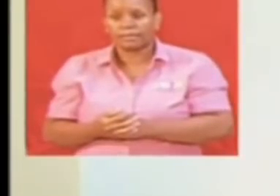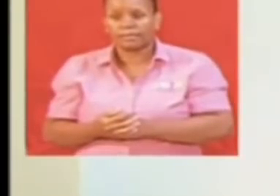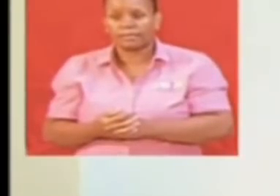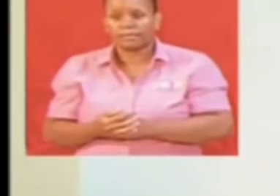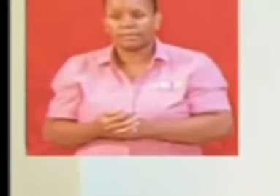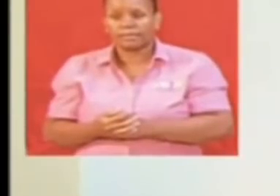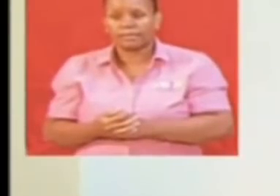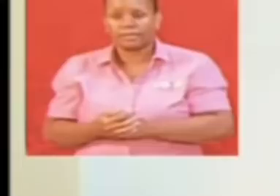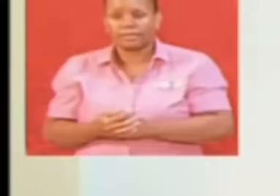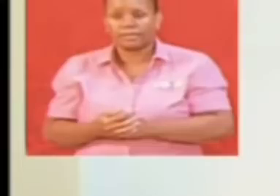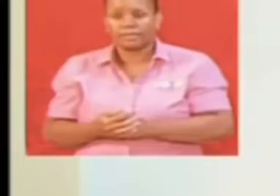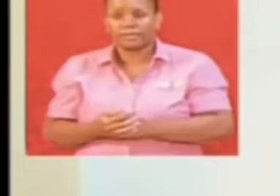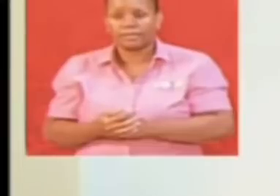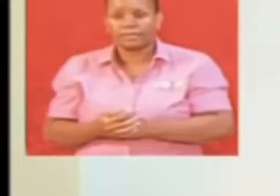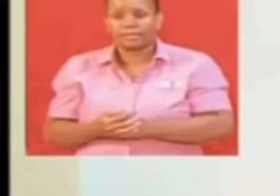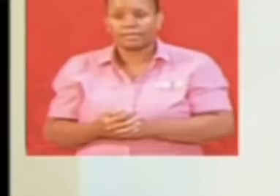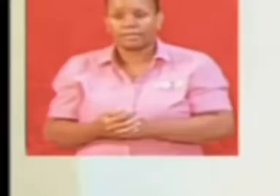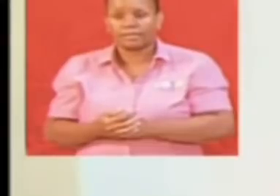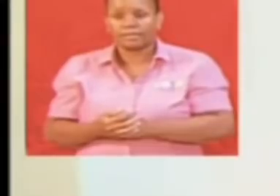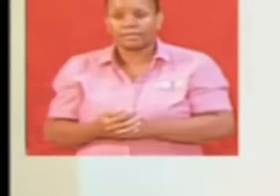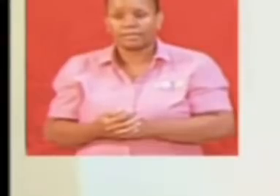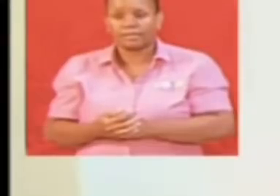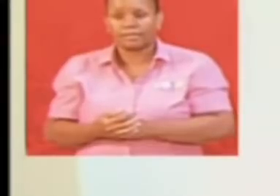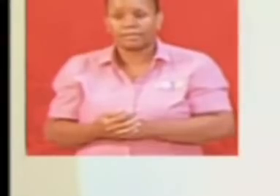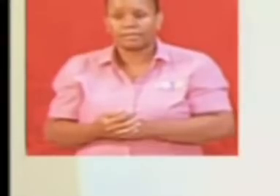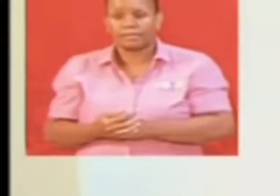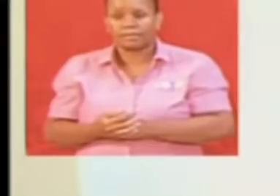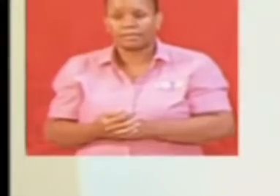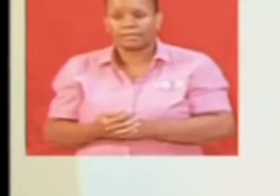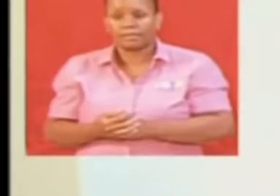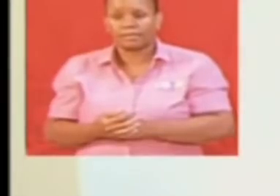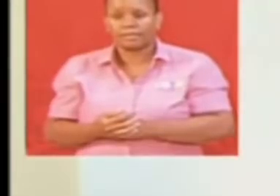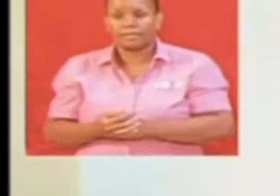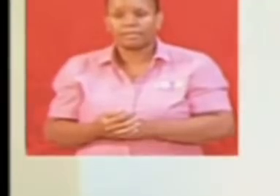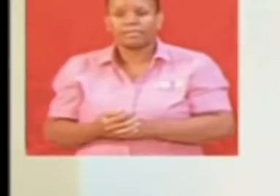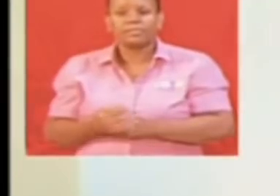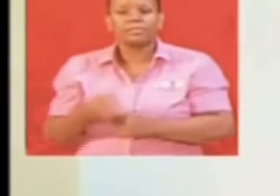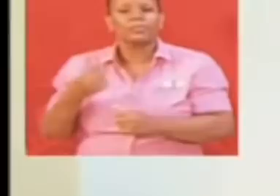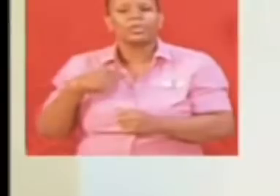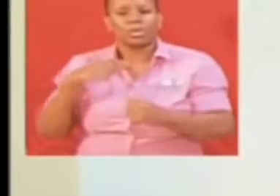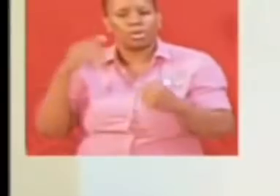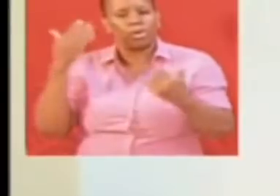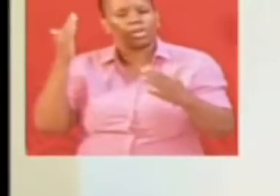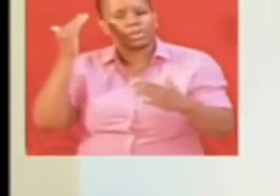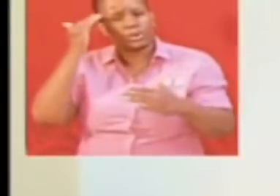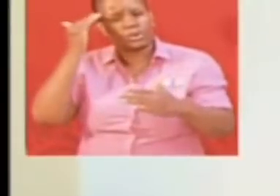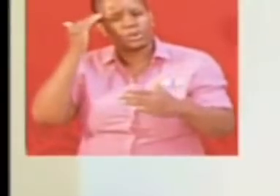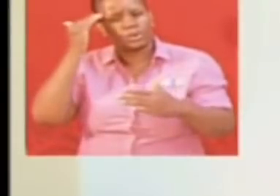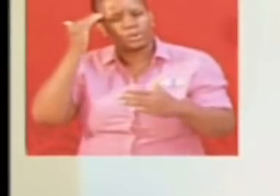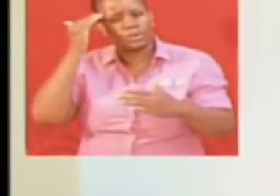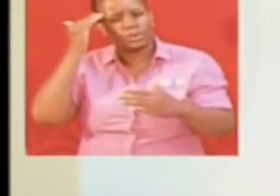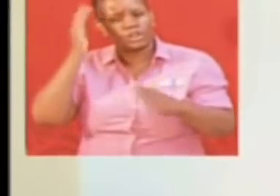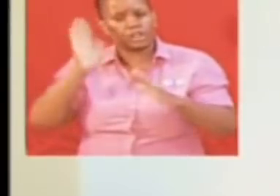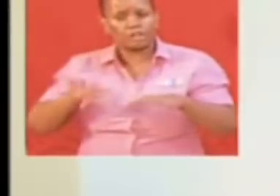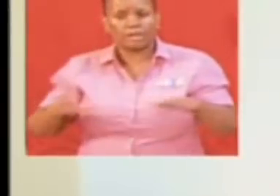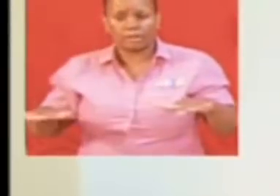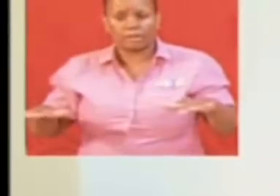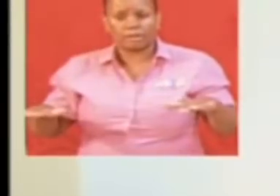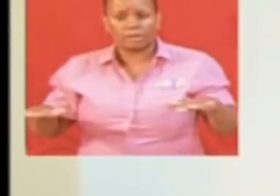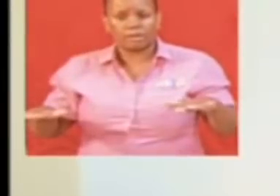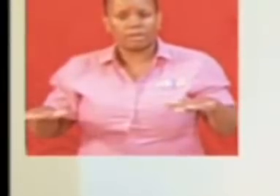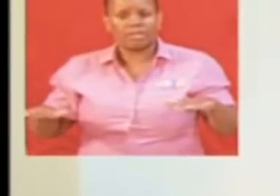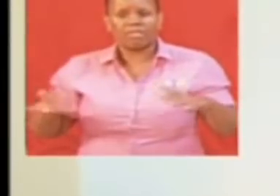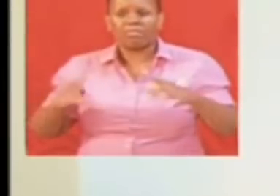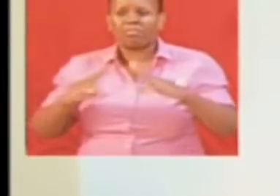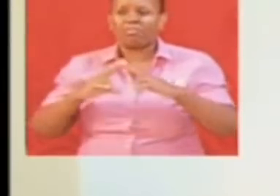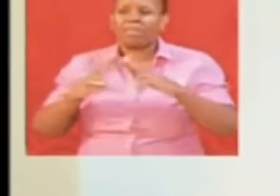30 to 45 age group or thereabouts may be the most active people in the country. And again, the more active you become,